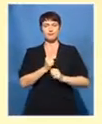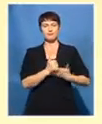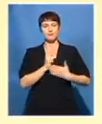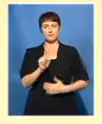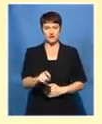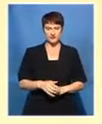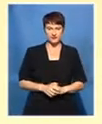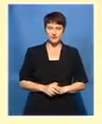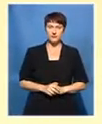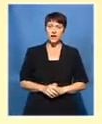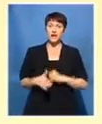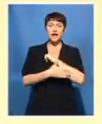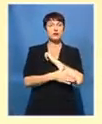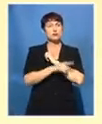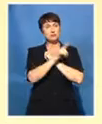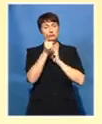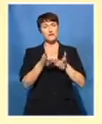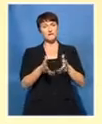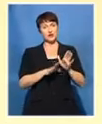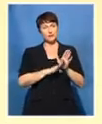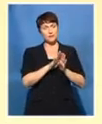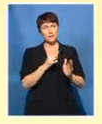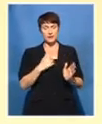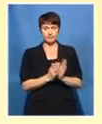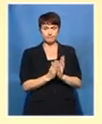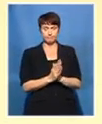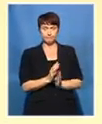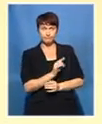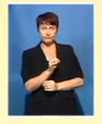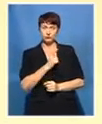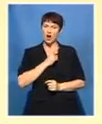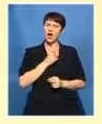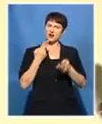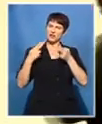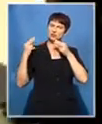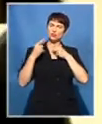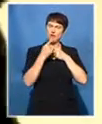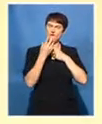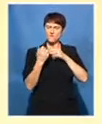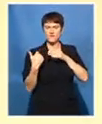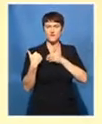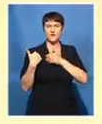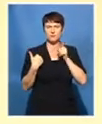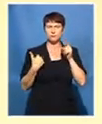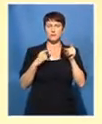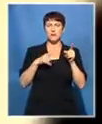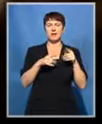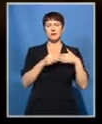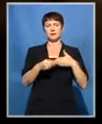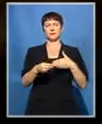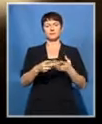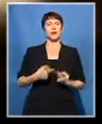urge developing countries, given their historical responsibility, to take the